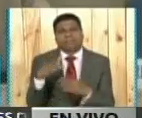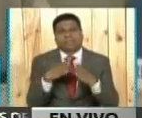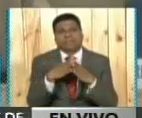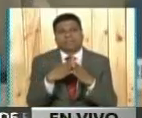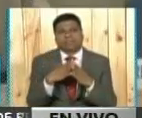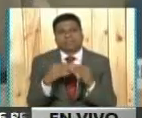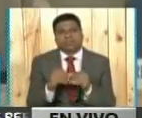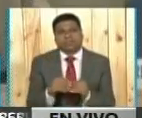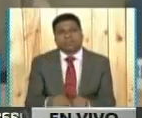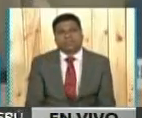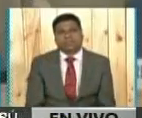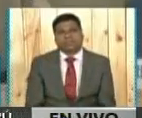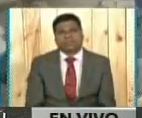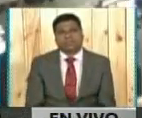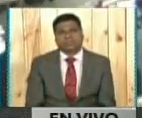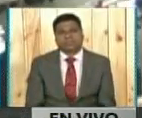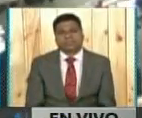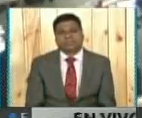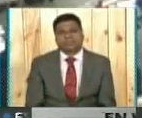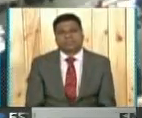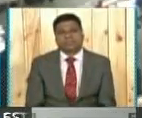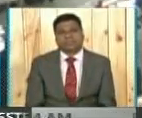the floor to China.